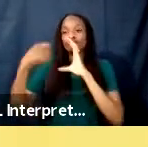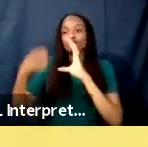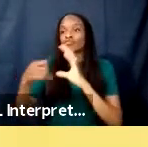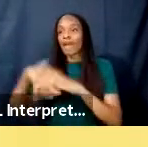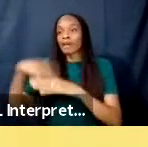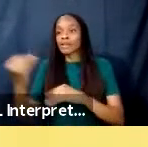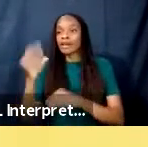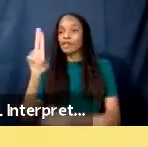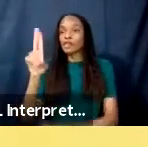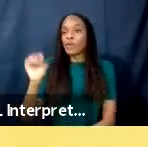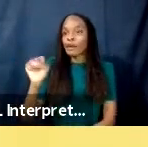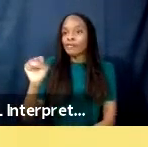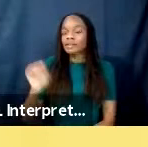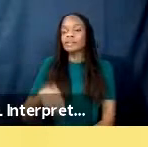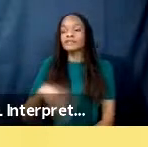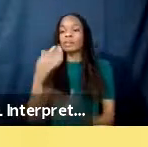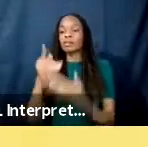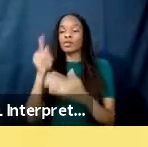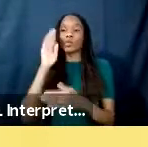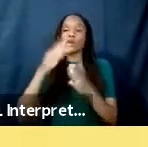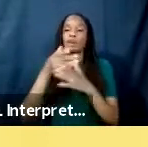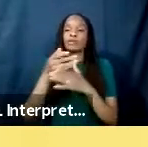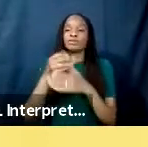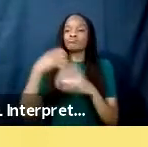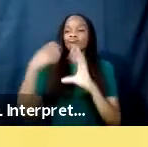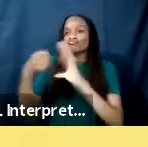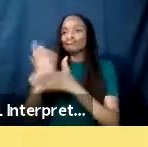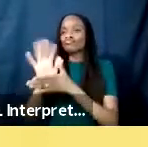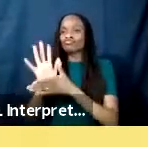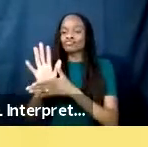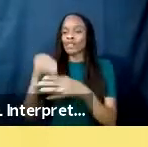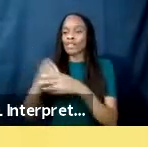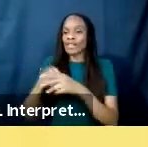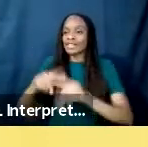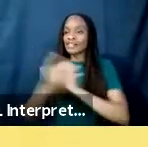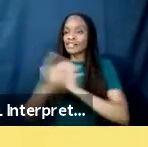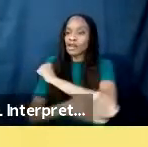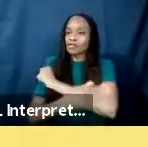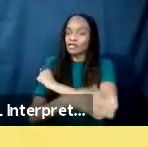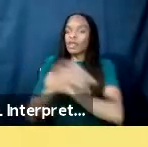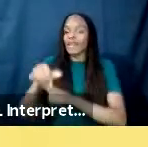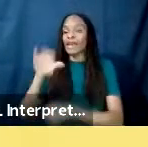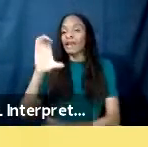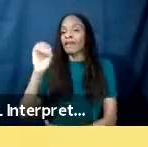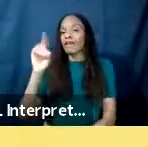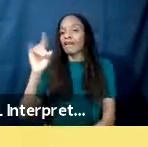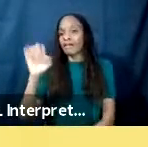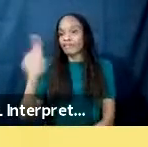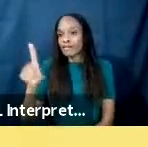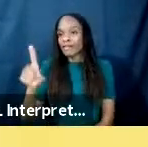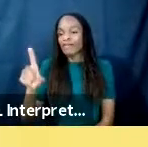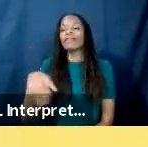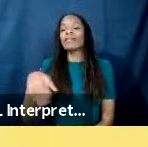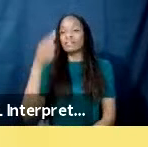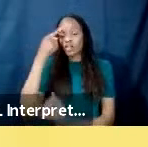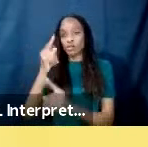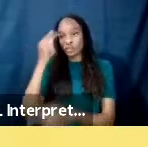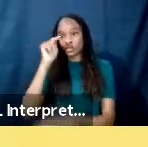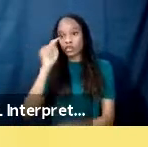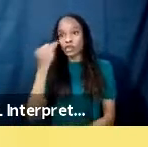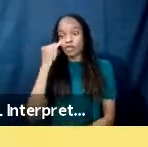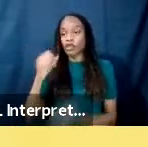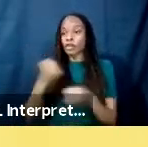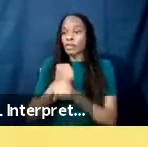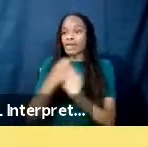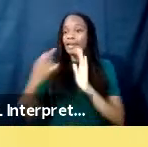to make your feature film in a different country, the Codified Basic Agreement is for you. If you're making an animated feature that's going to